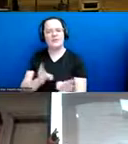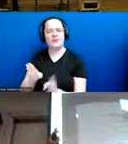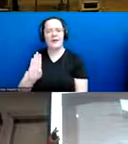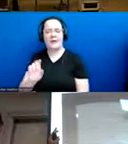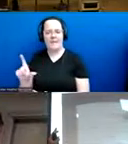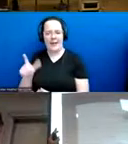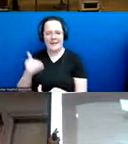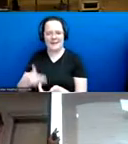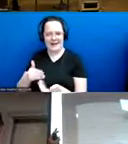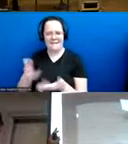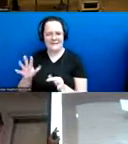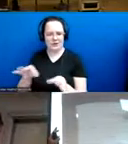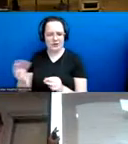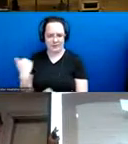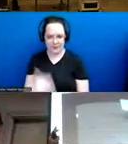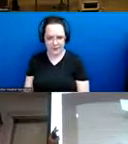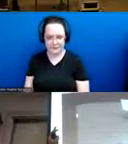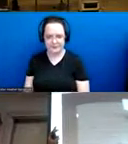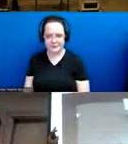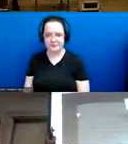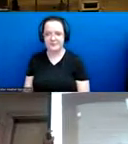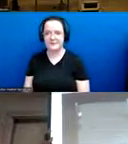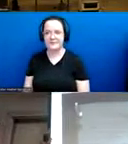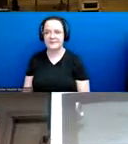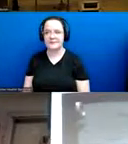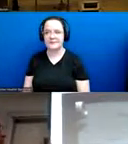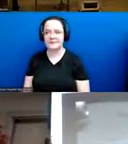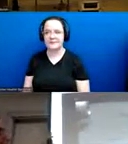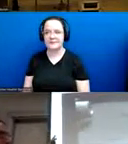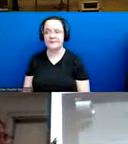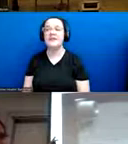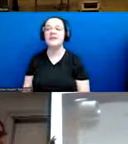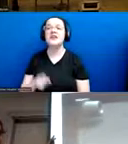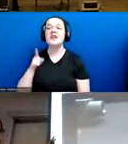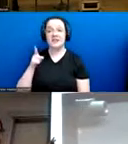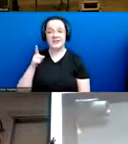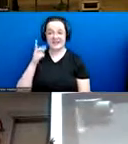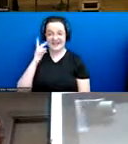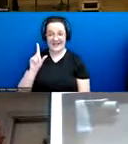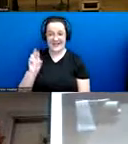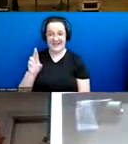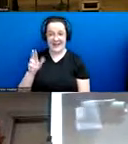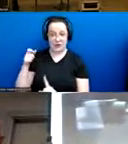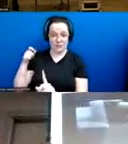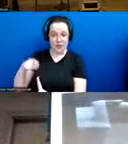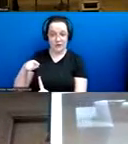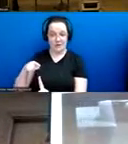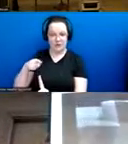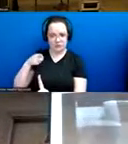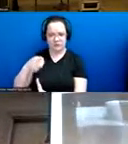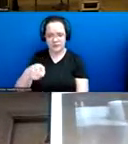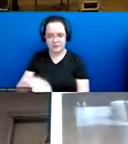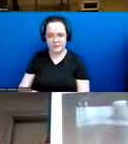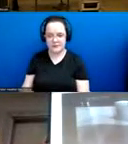before. All right, so I'll just follow this video. So then you see this laser pulse is going there, and then it's going to hit this